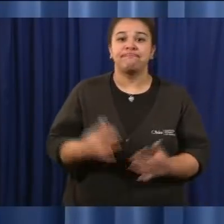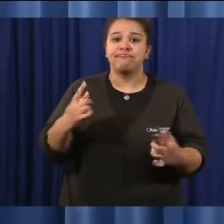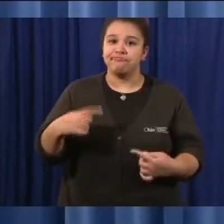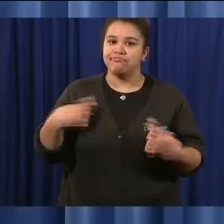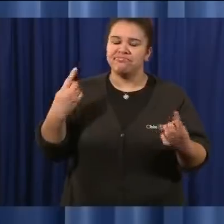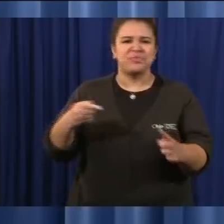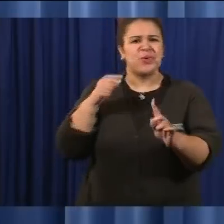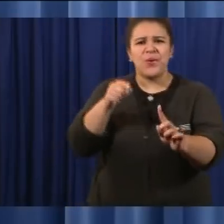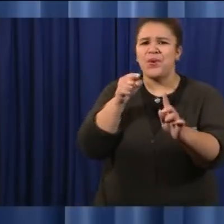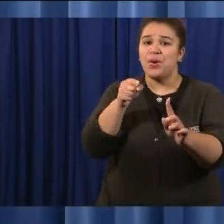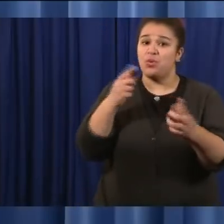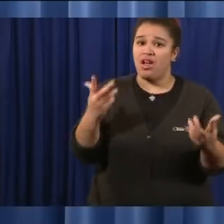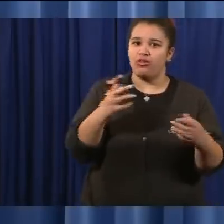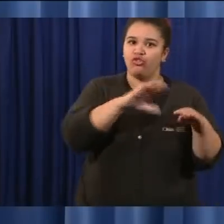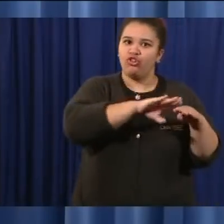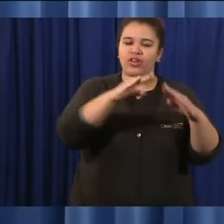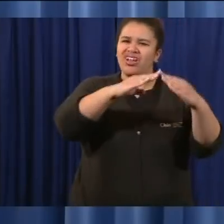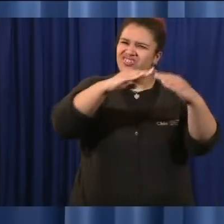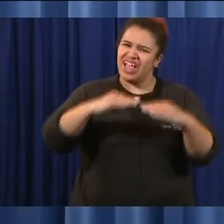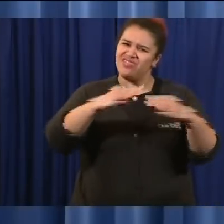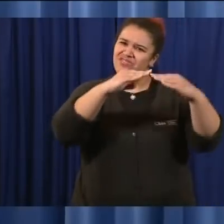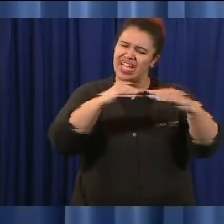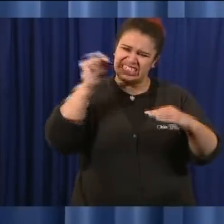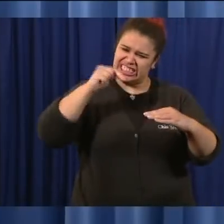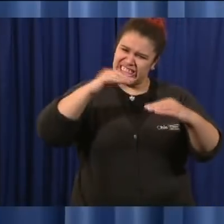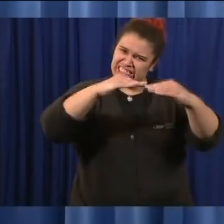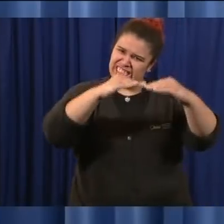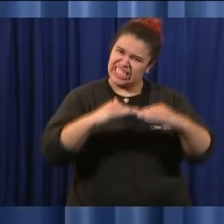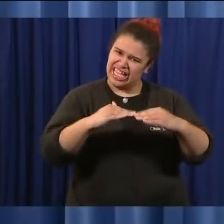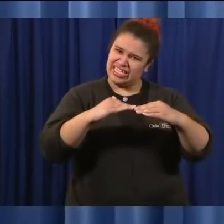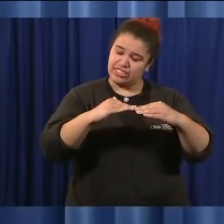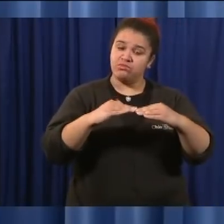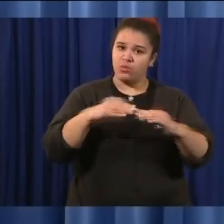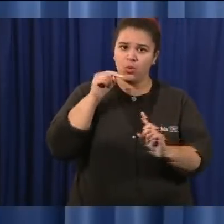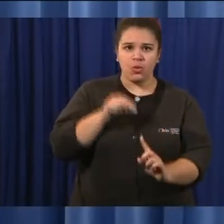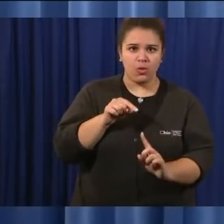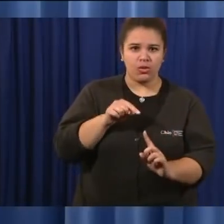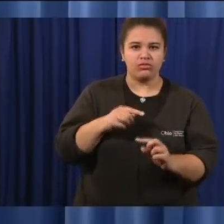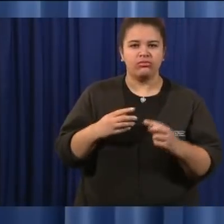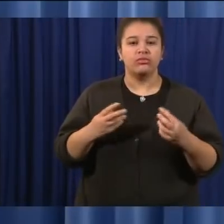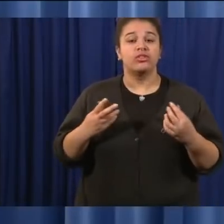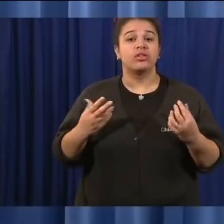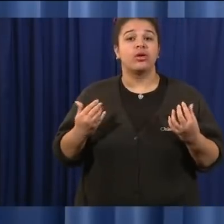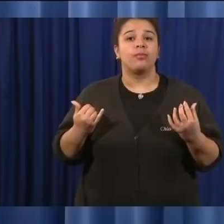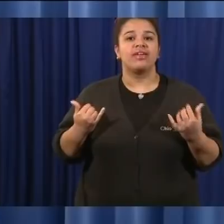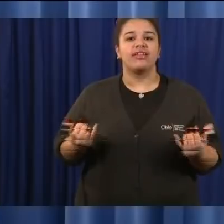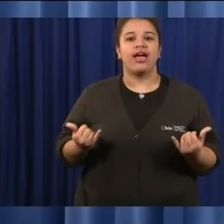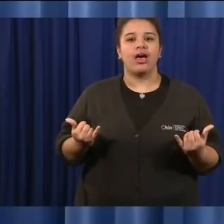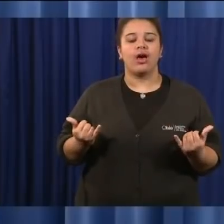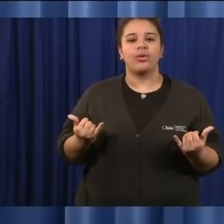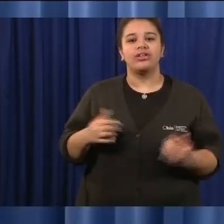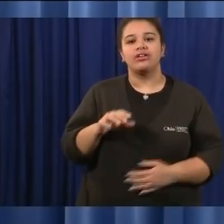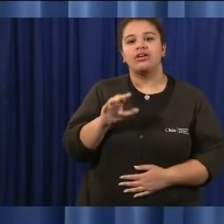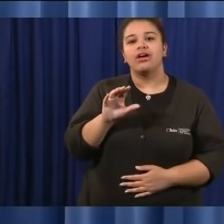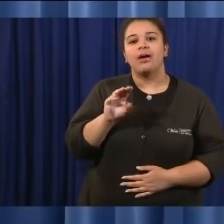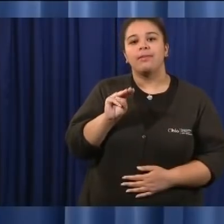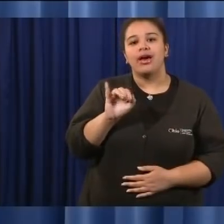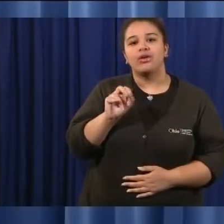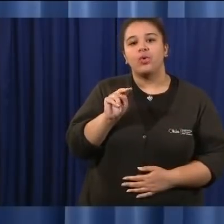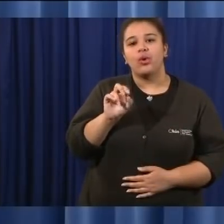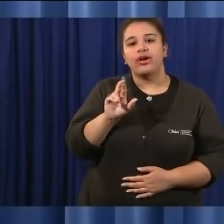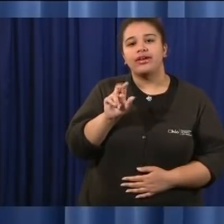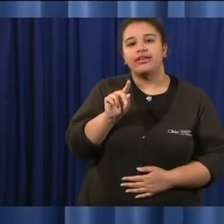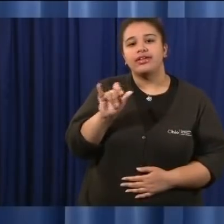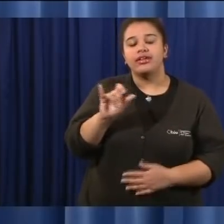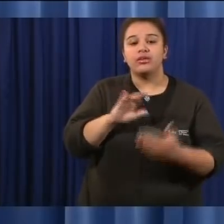curve, flatten the curve. Now, what will we do to flatten the curve in minority communities? You know, we spoke